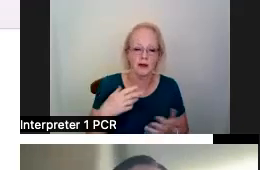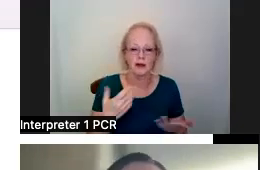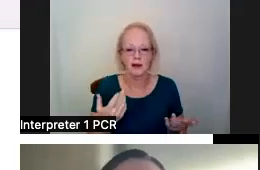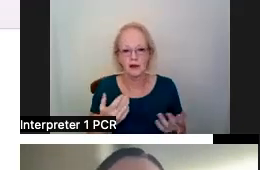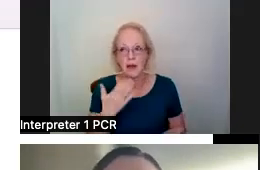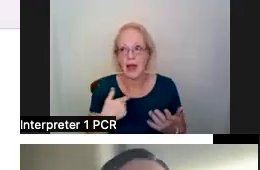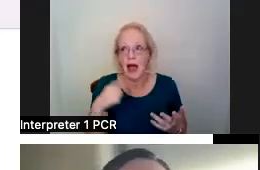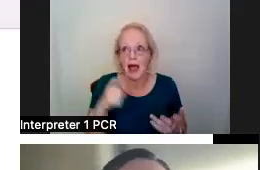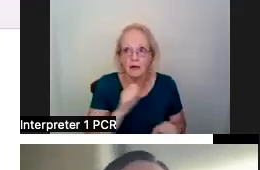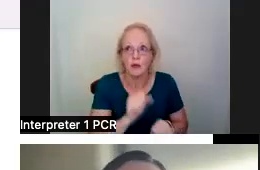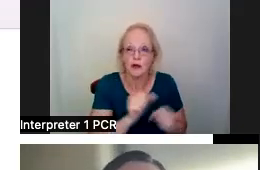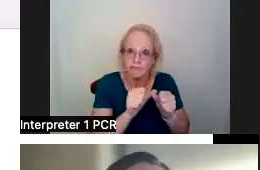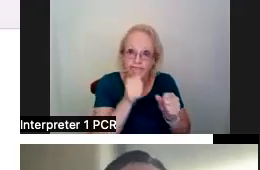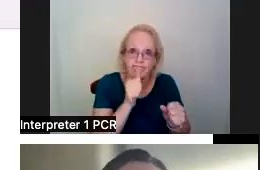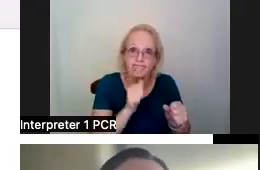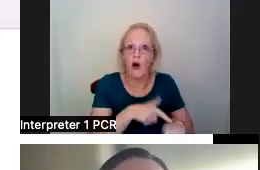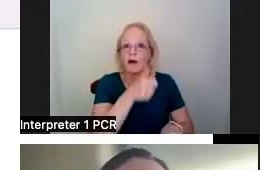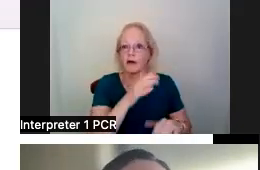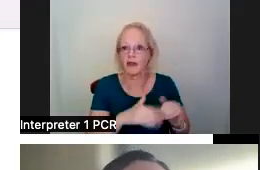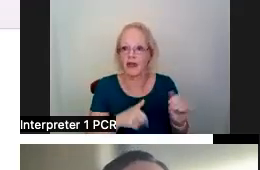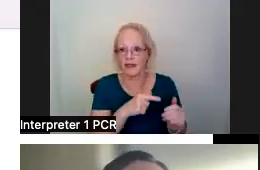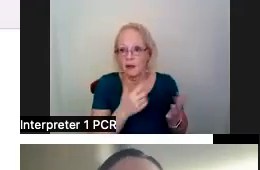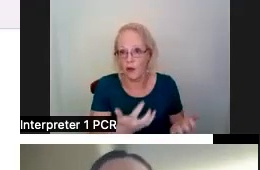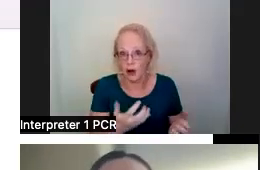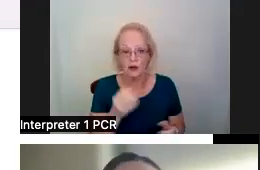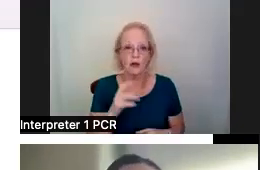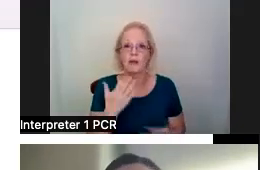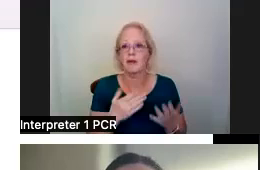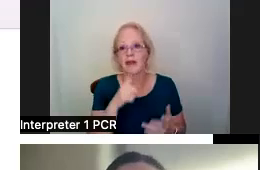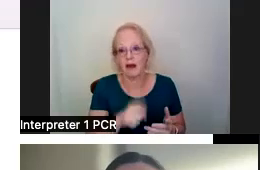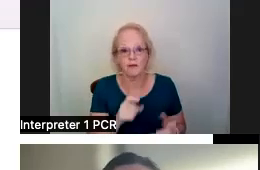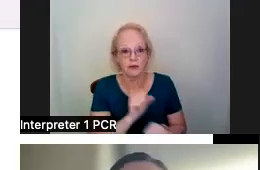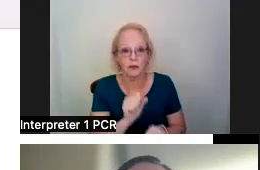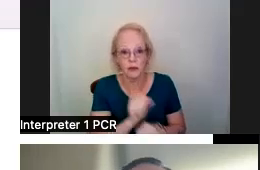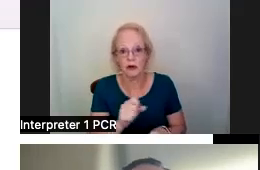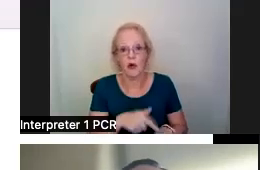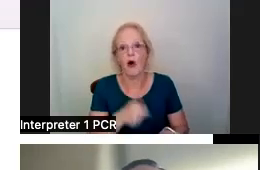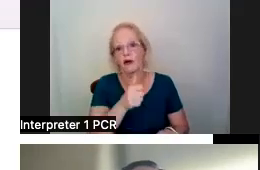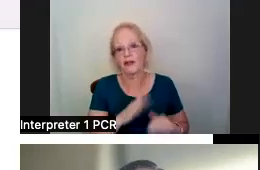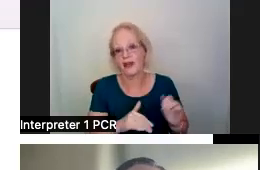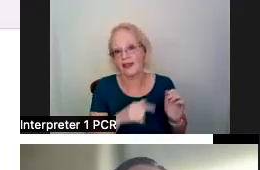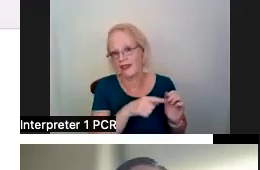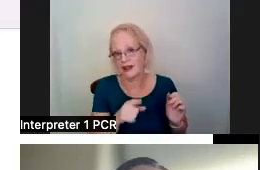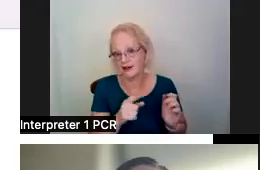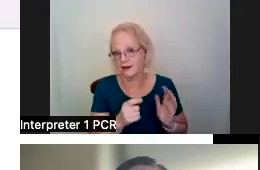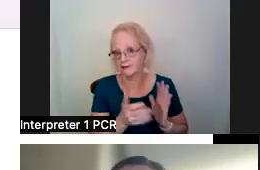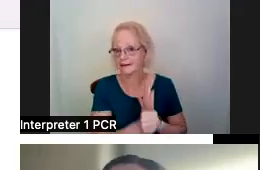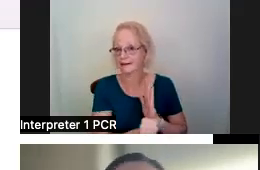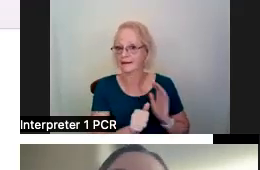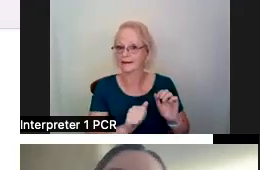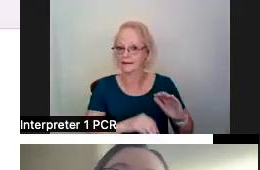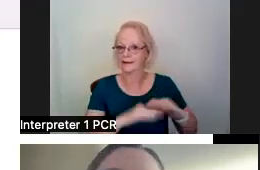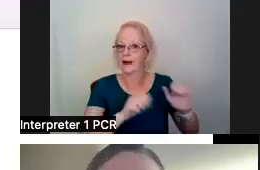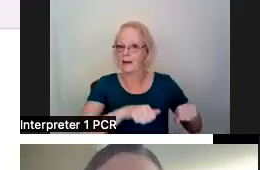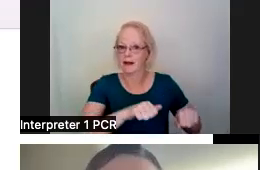or may have to work longer than they planned and longer than they may be efficient for because they need